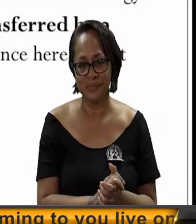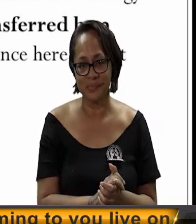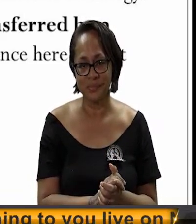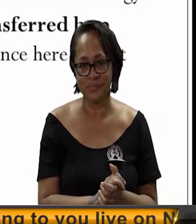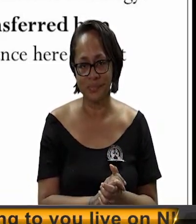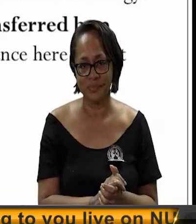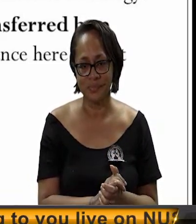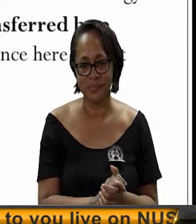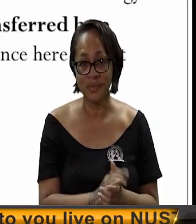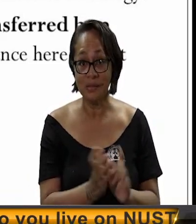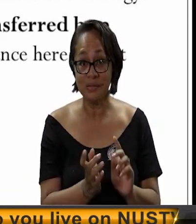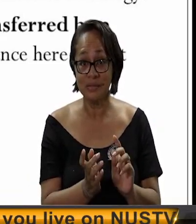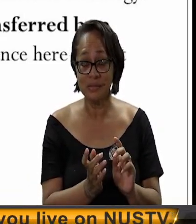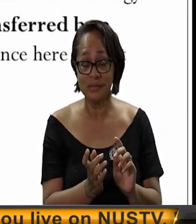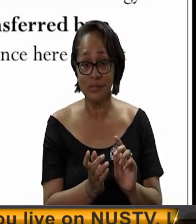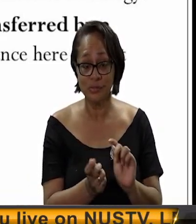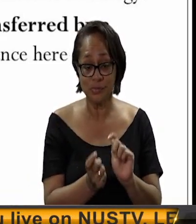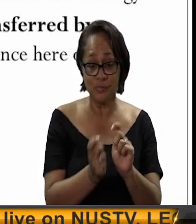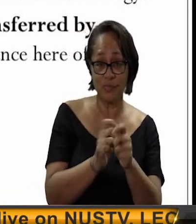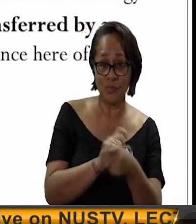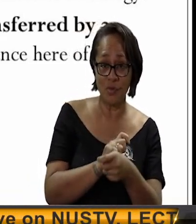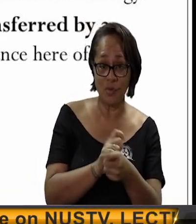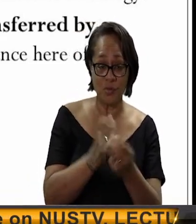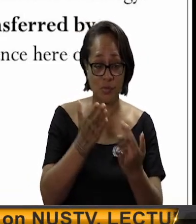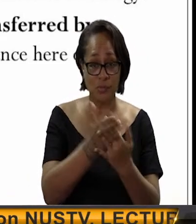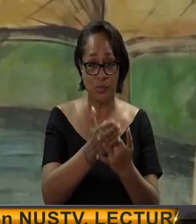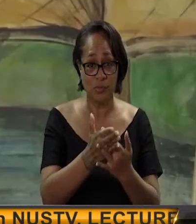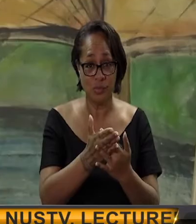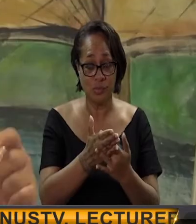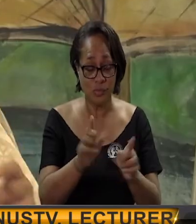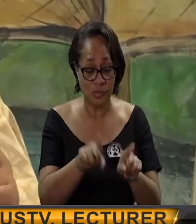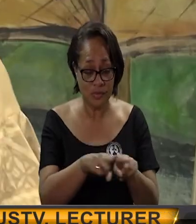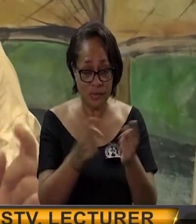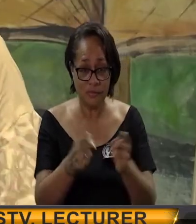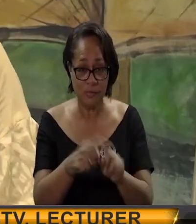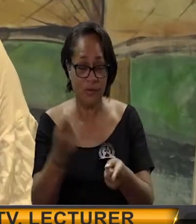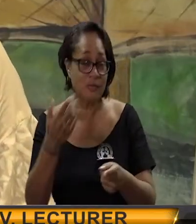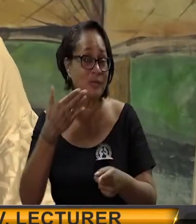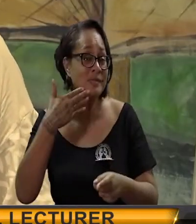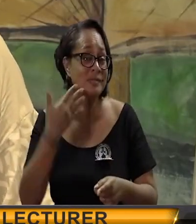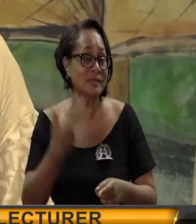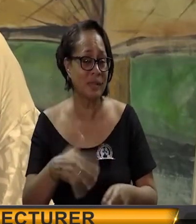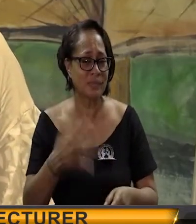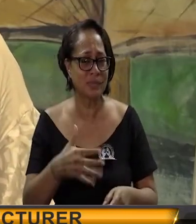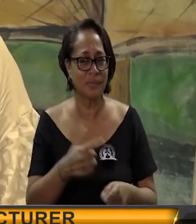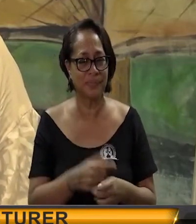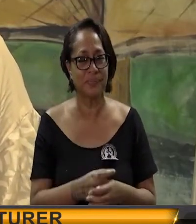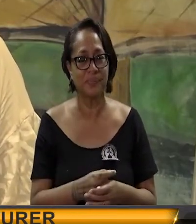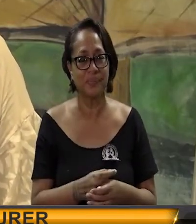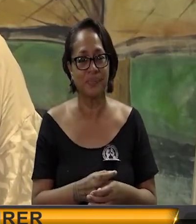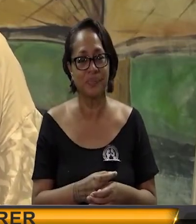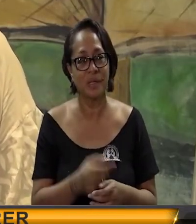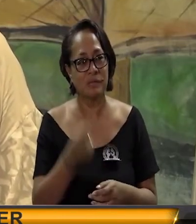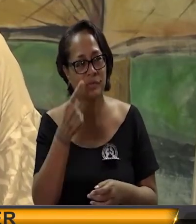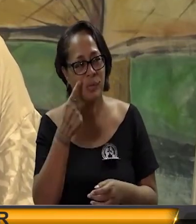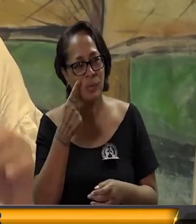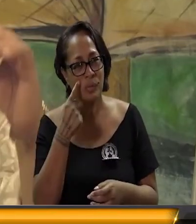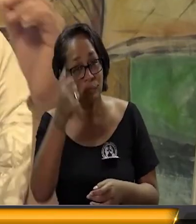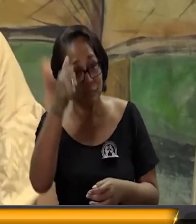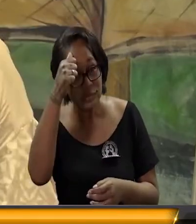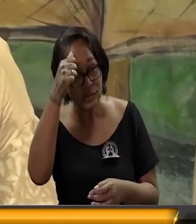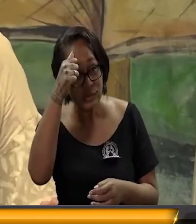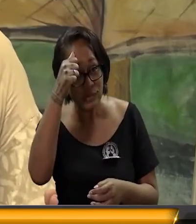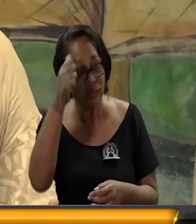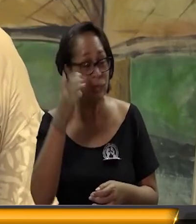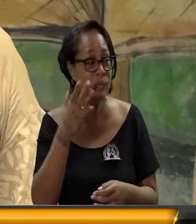is transferred by a difference in temperature. I want you to note the difference here. When I